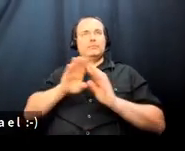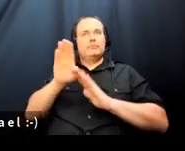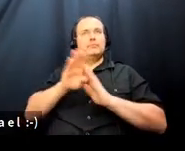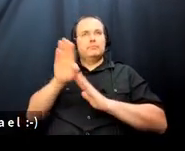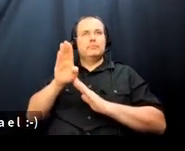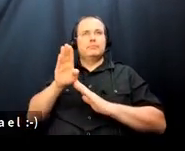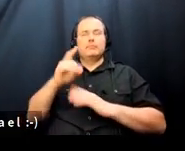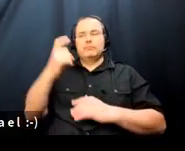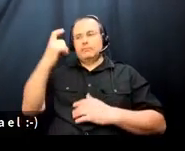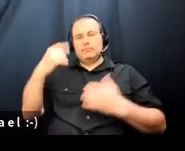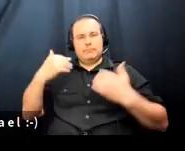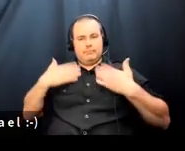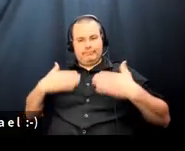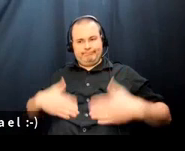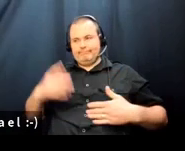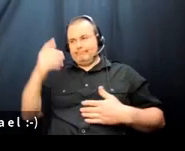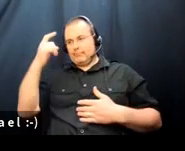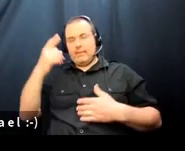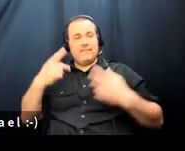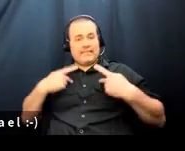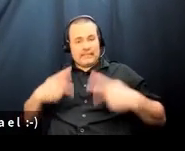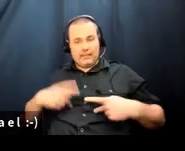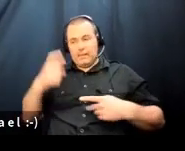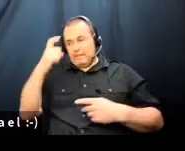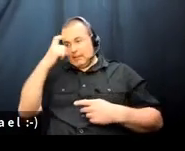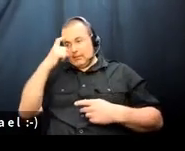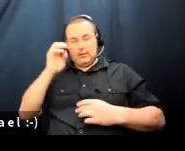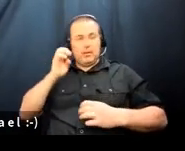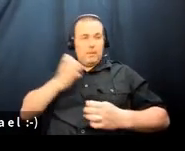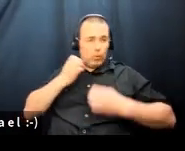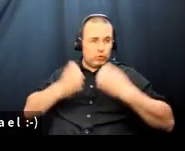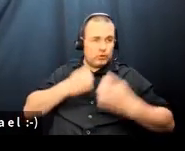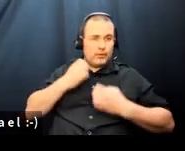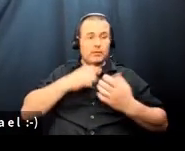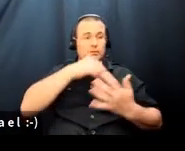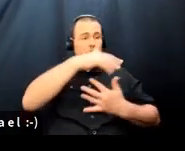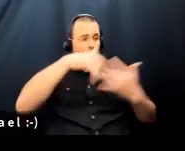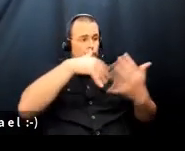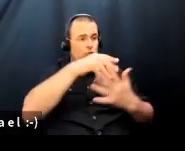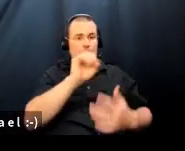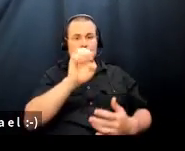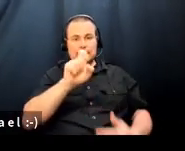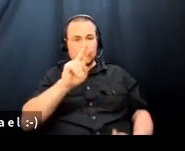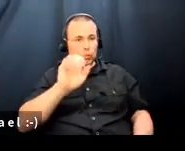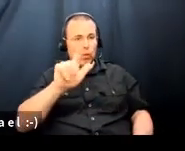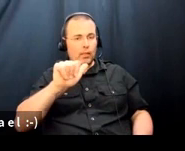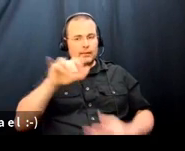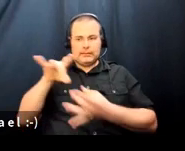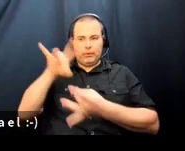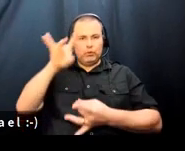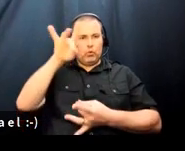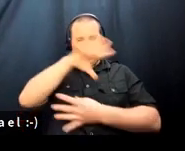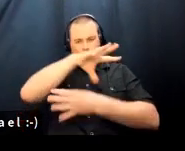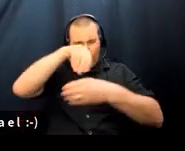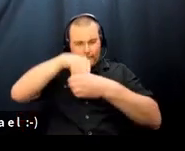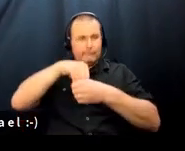later slide, but I'm going to touch on it now. Physically, mentally, emotionally, socially, sexually, and spiritually.